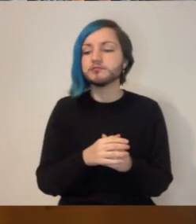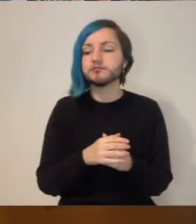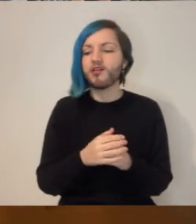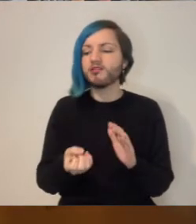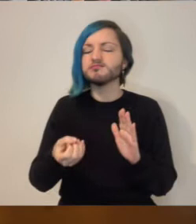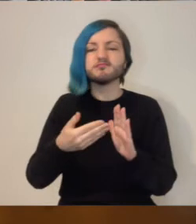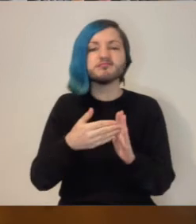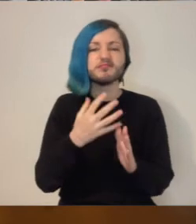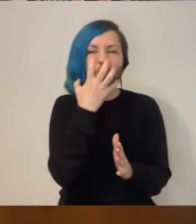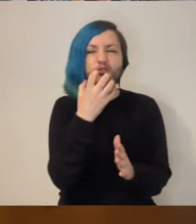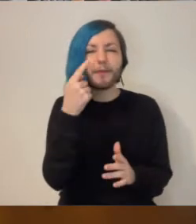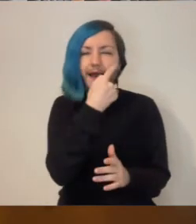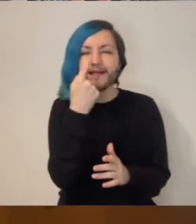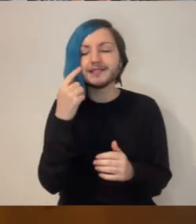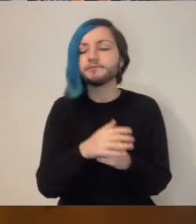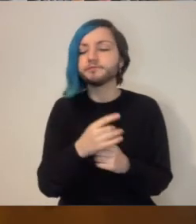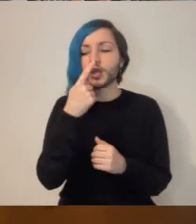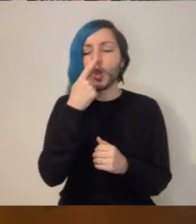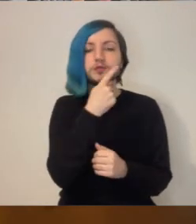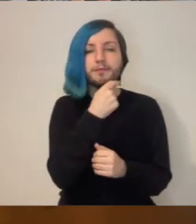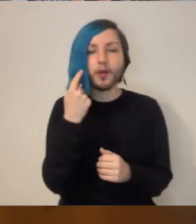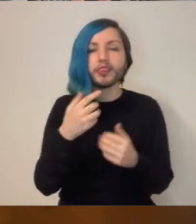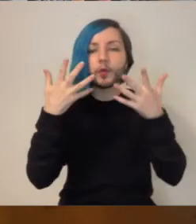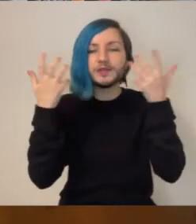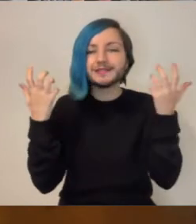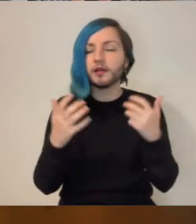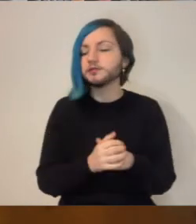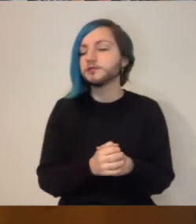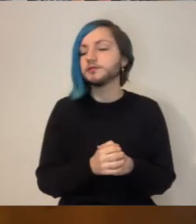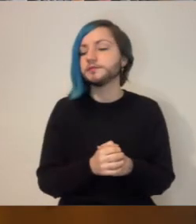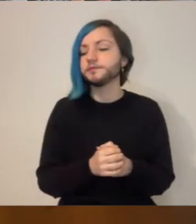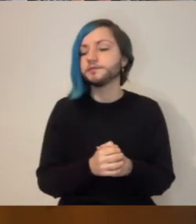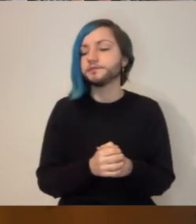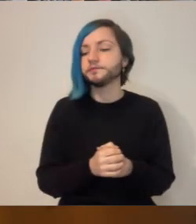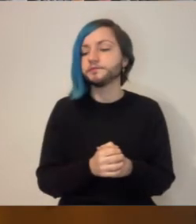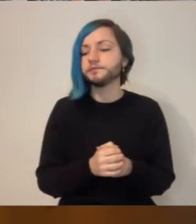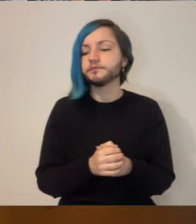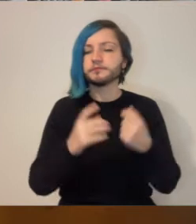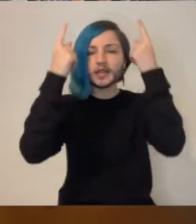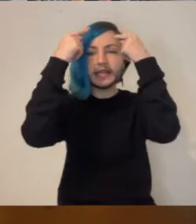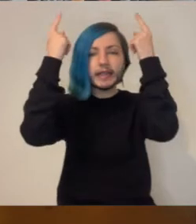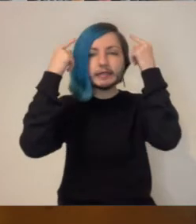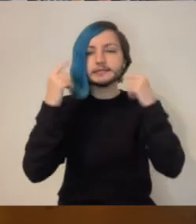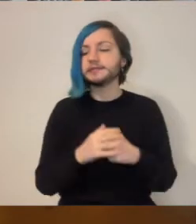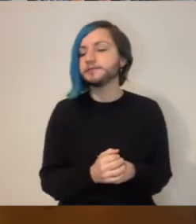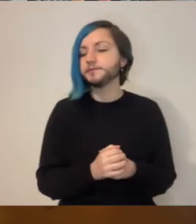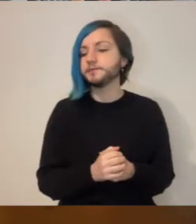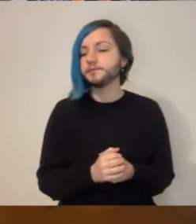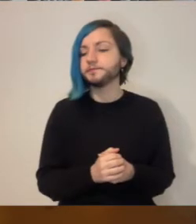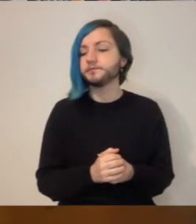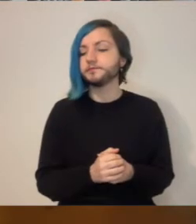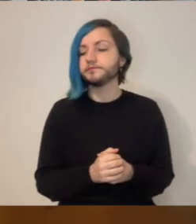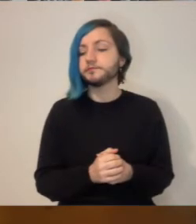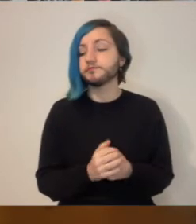eyes. I'm going to make that one a bit grumpy. Nose and the mouth, whiskers, and then obviously you've got the